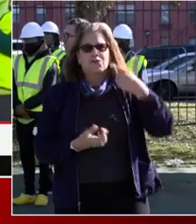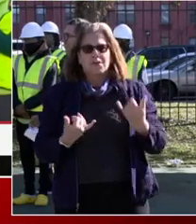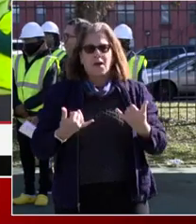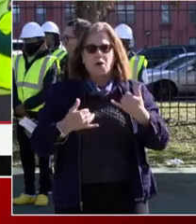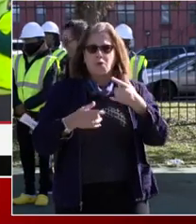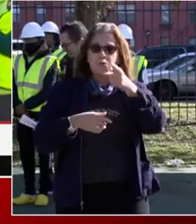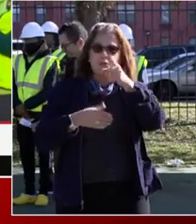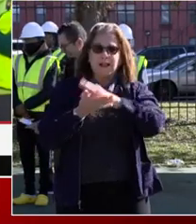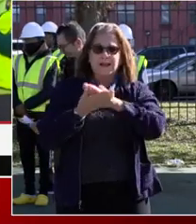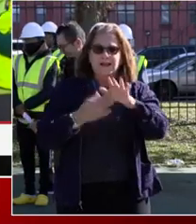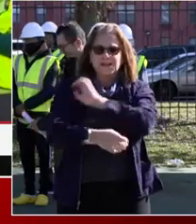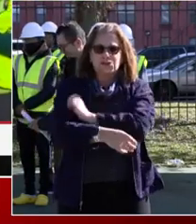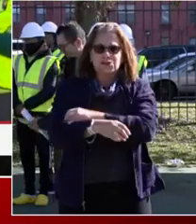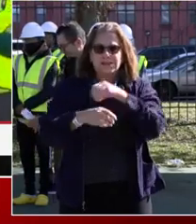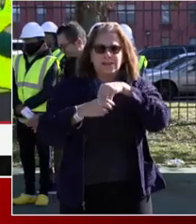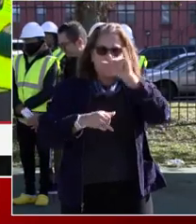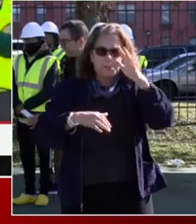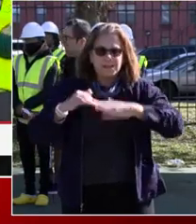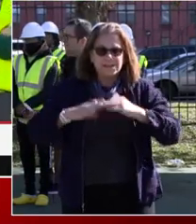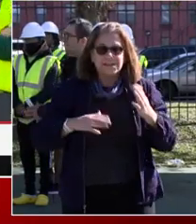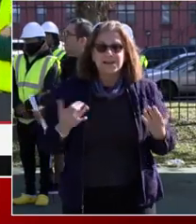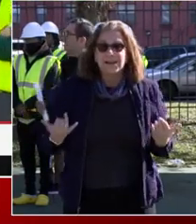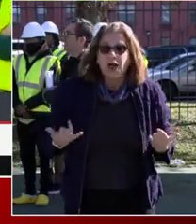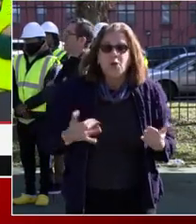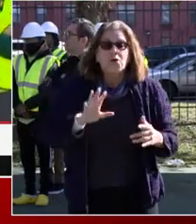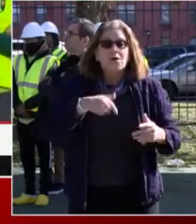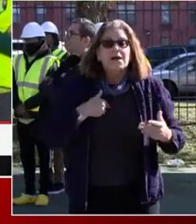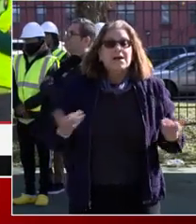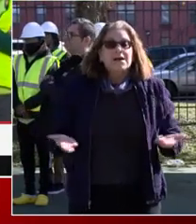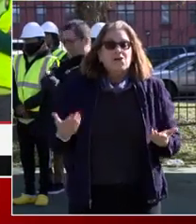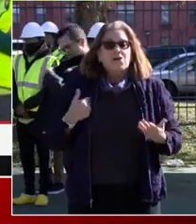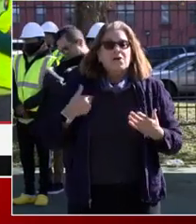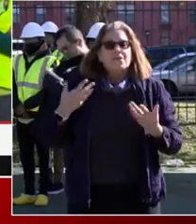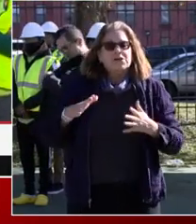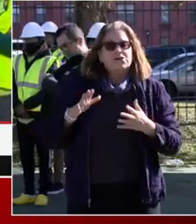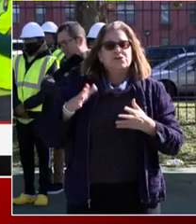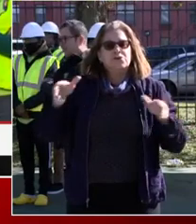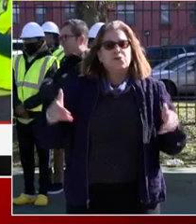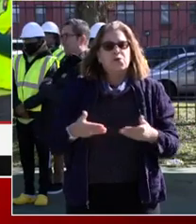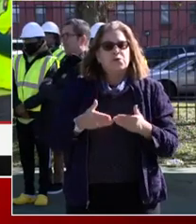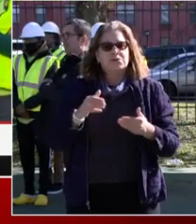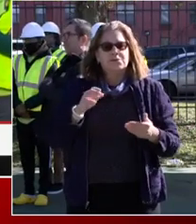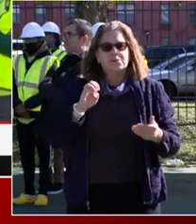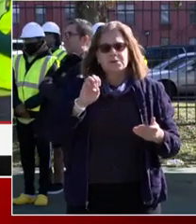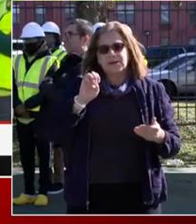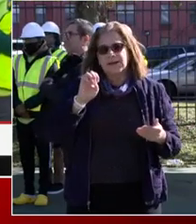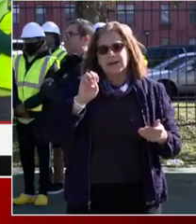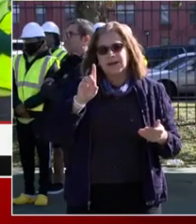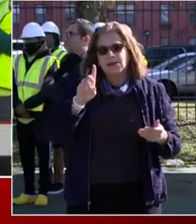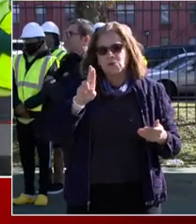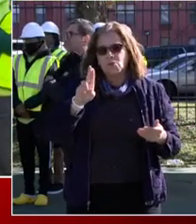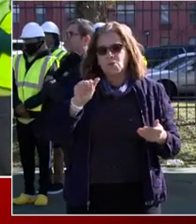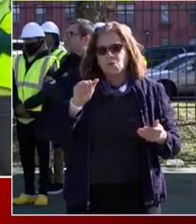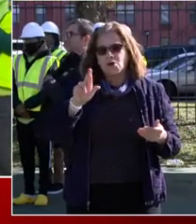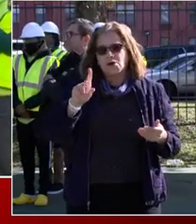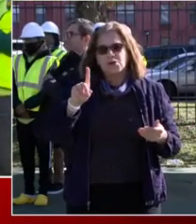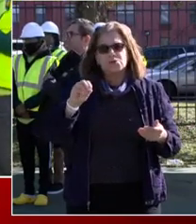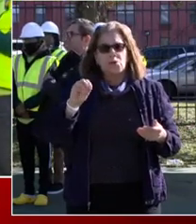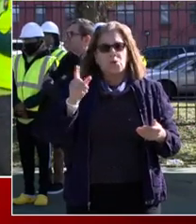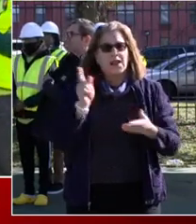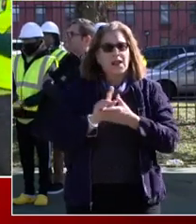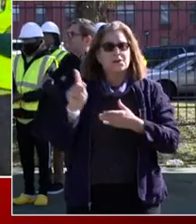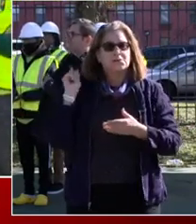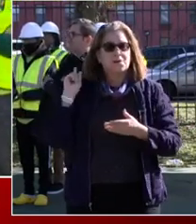Latino Affairs. And last week, I introduced Eduardo Perdomo as the Director of the Mayor's Office of Latino Affairs. Please